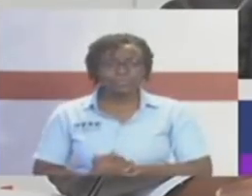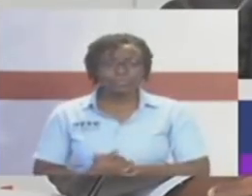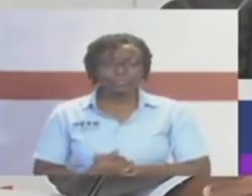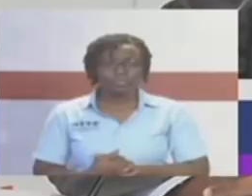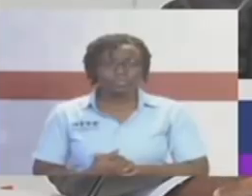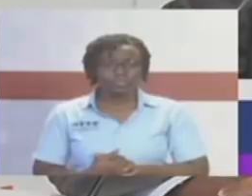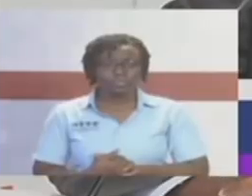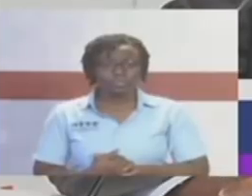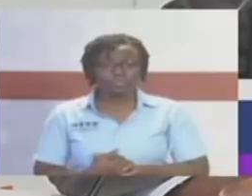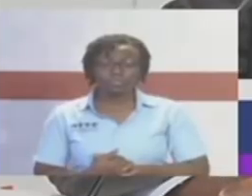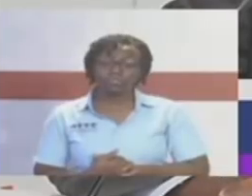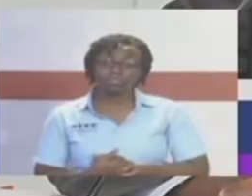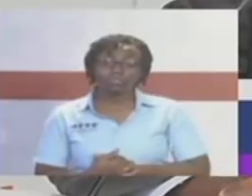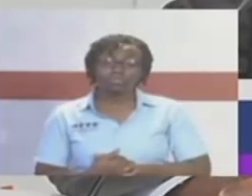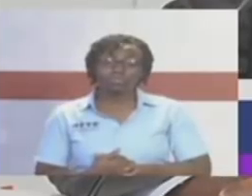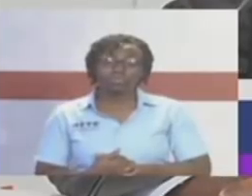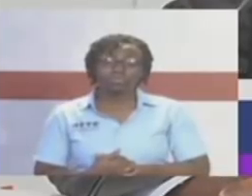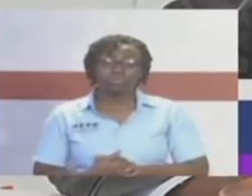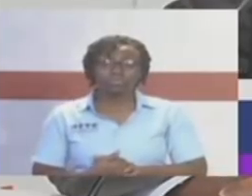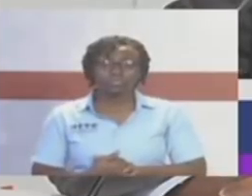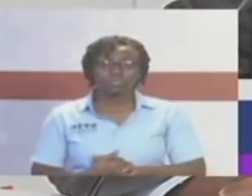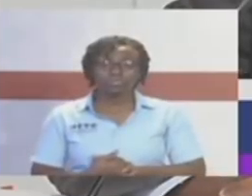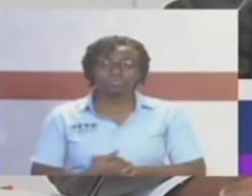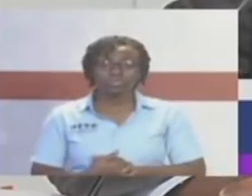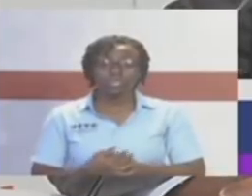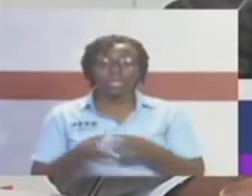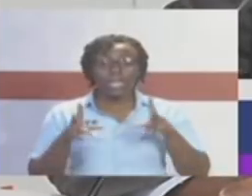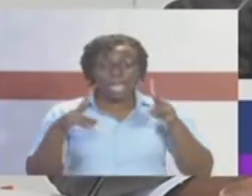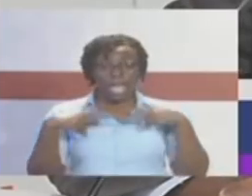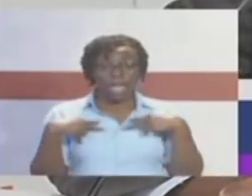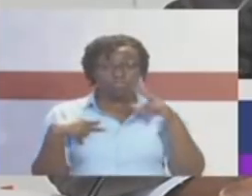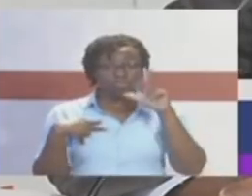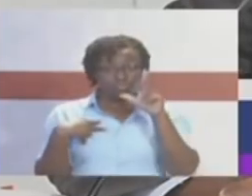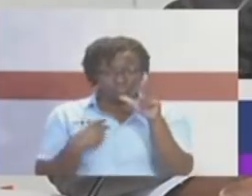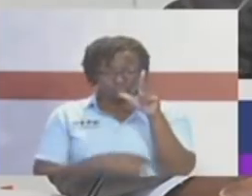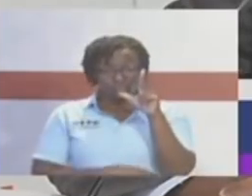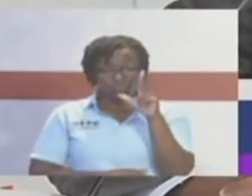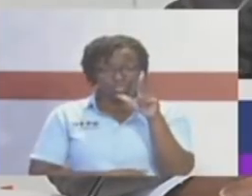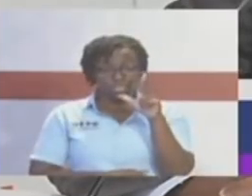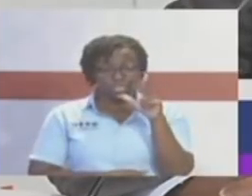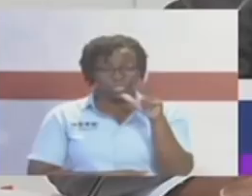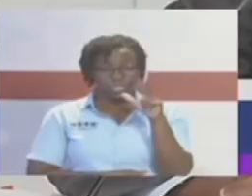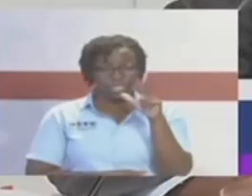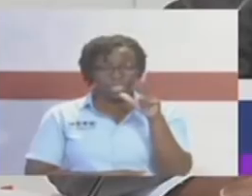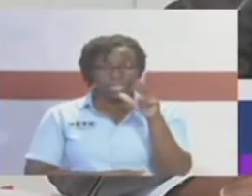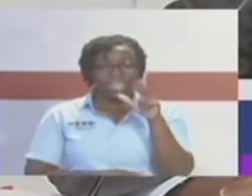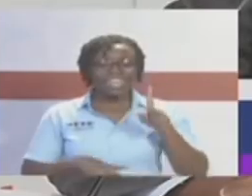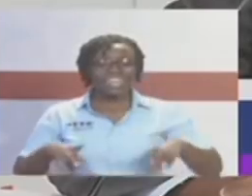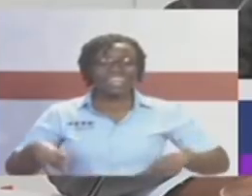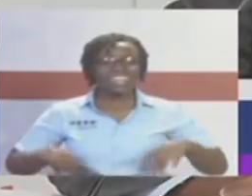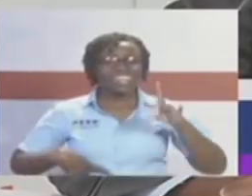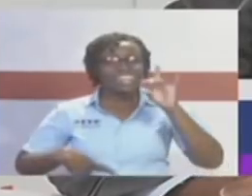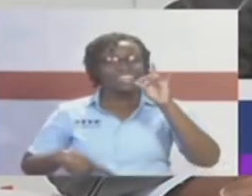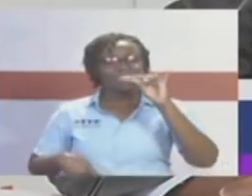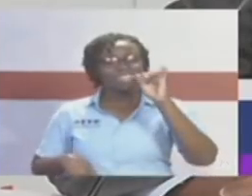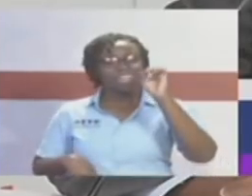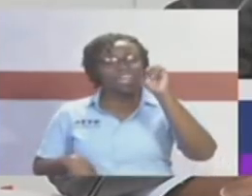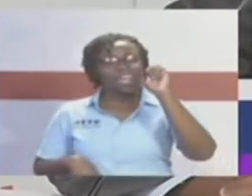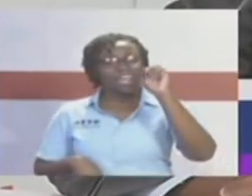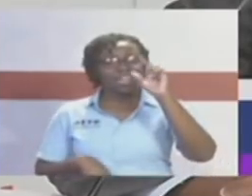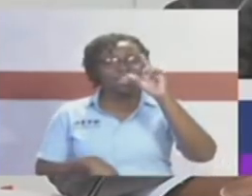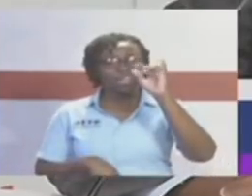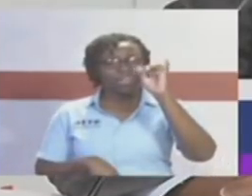Now, there are 3 dedicated hospitals or dialysis centers in the parallel healthcare